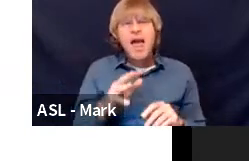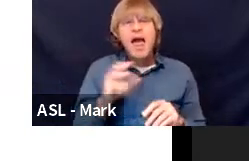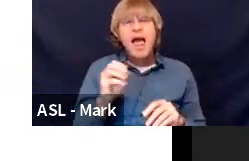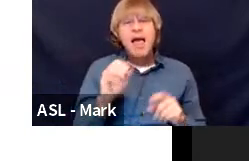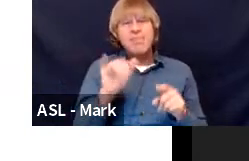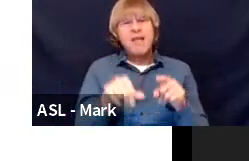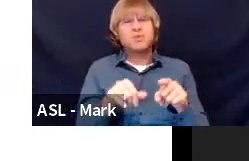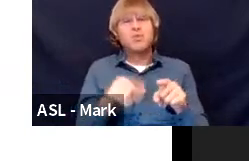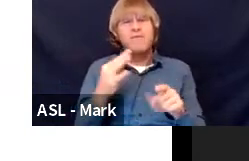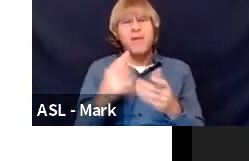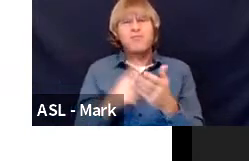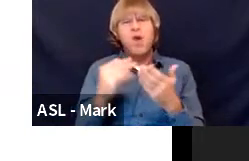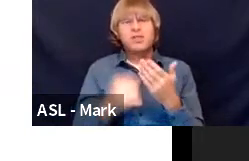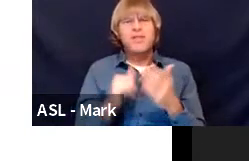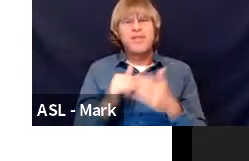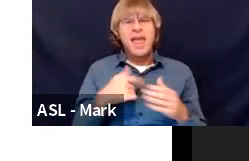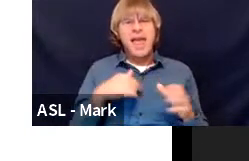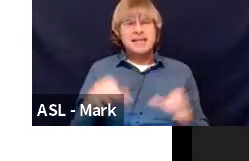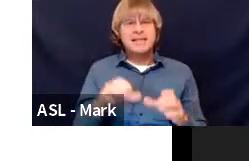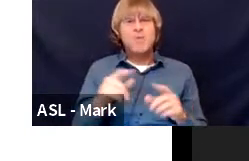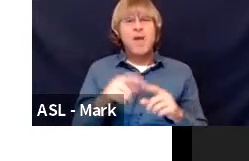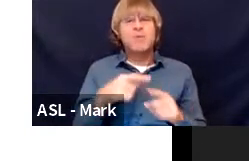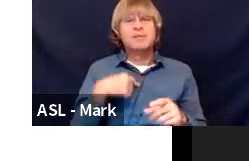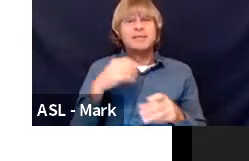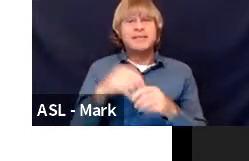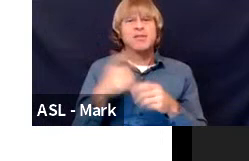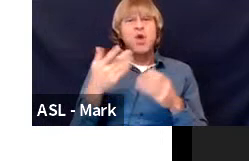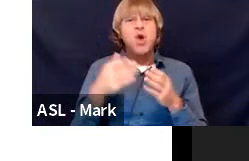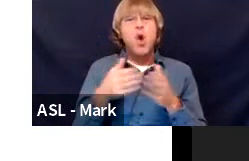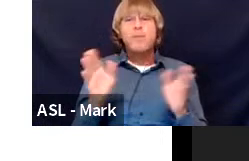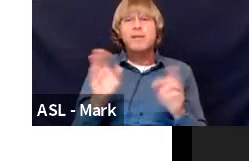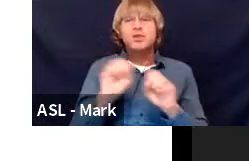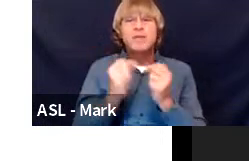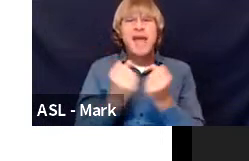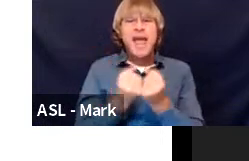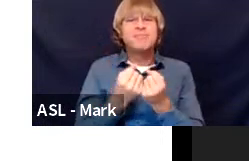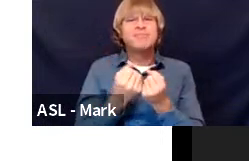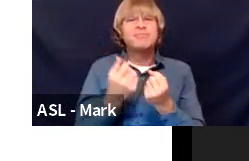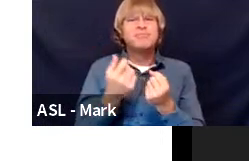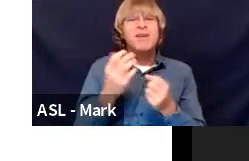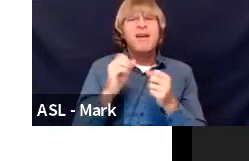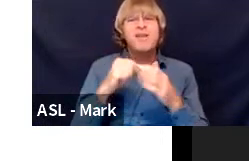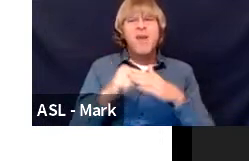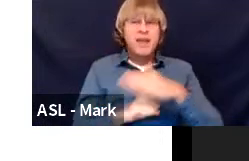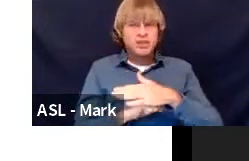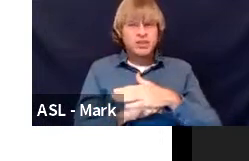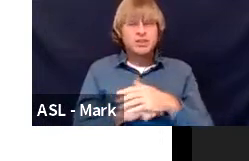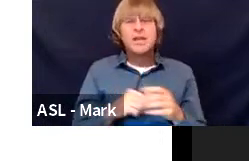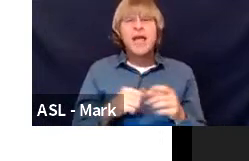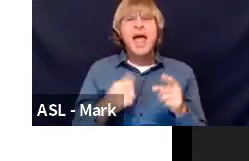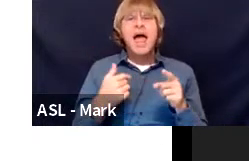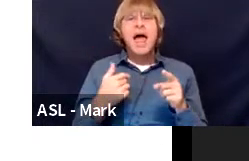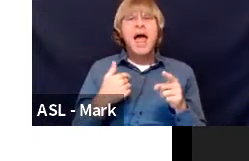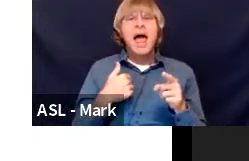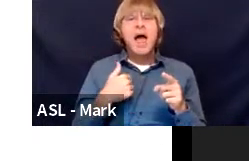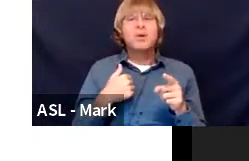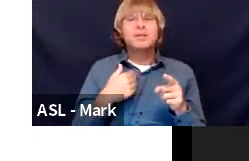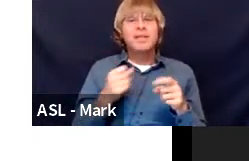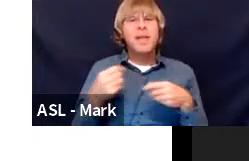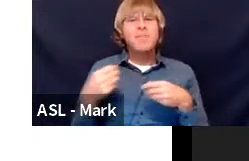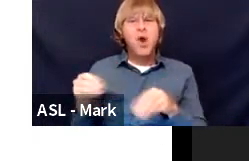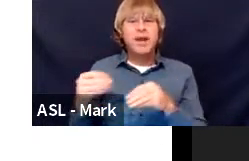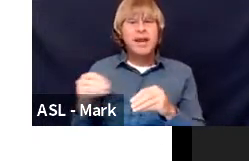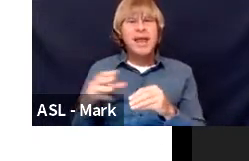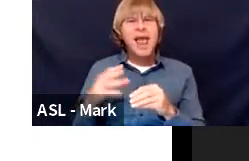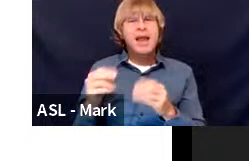This was one of the projects that I did when I was an Open Society Foundation fellow. I was the marketing